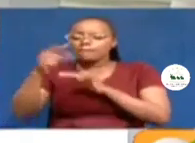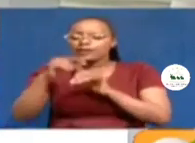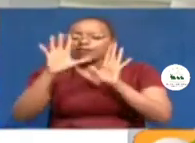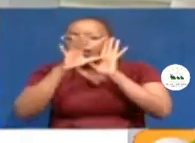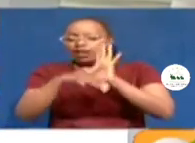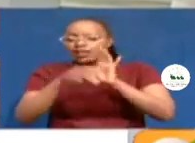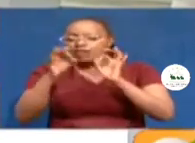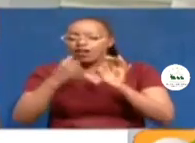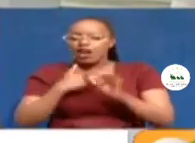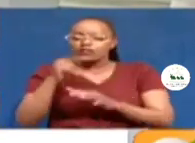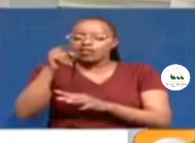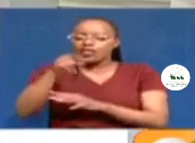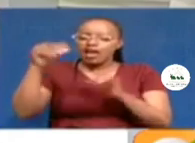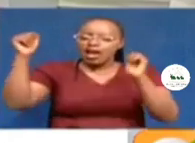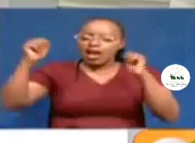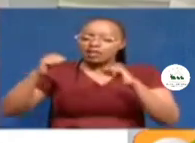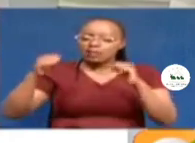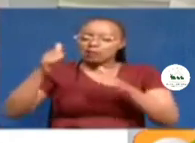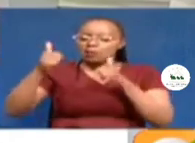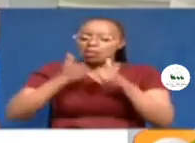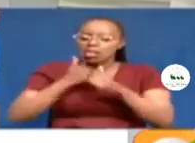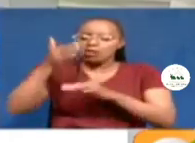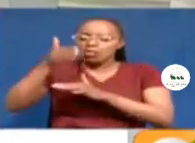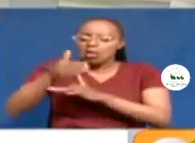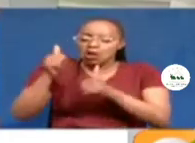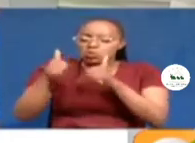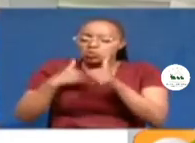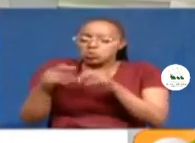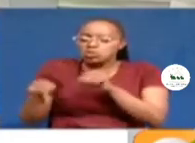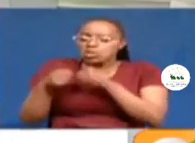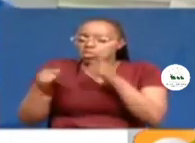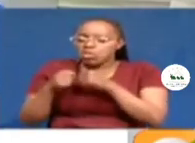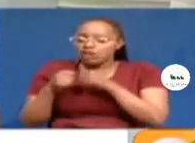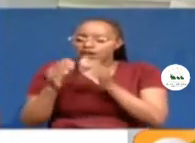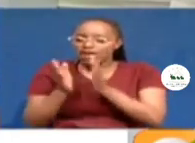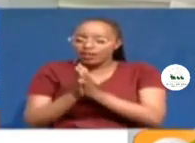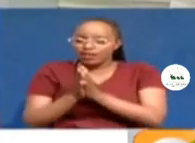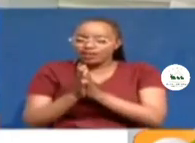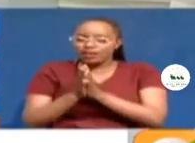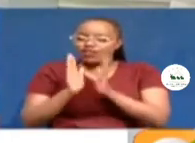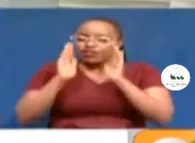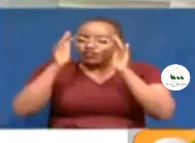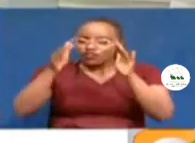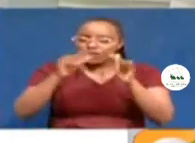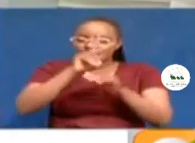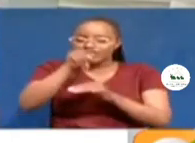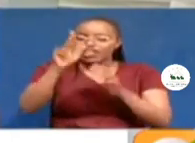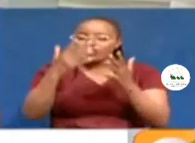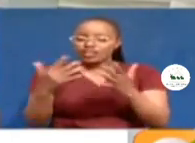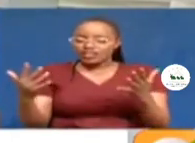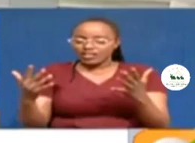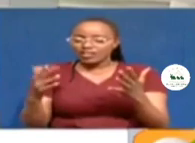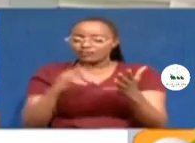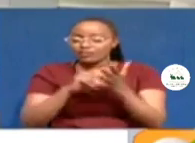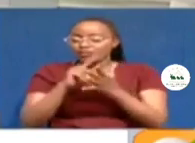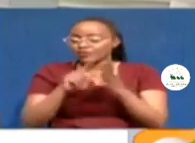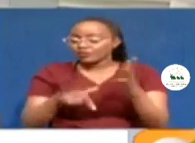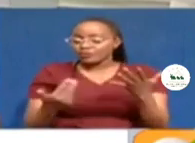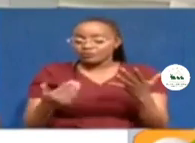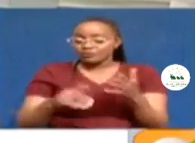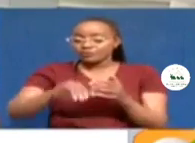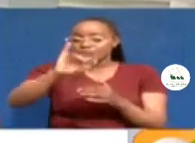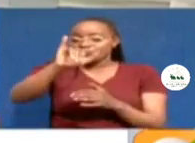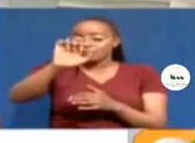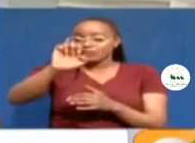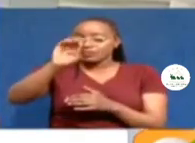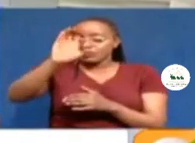that there was this agreement which was breached, and instead focused on the right things. The IBC